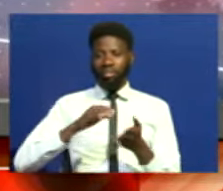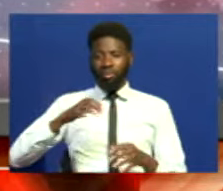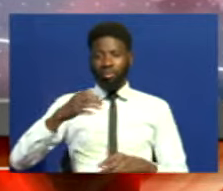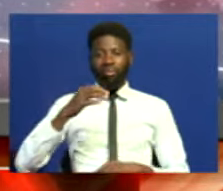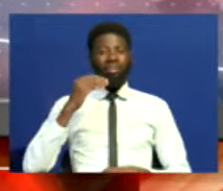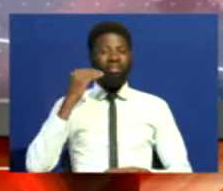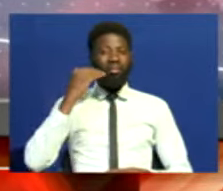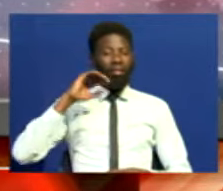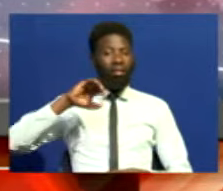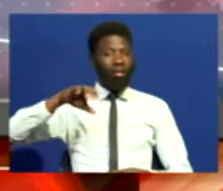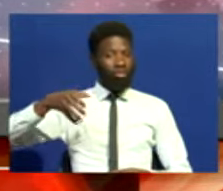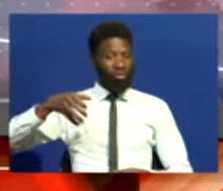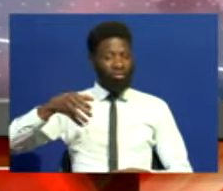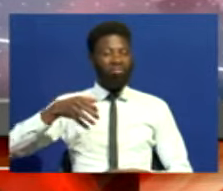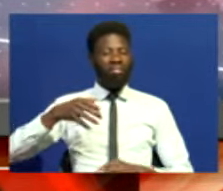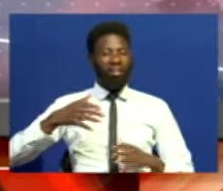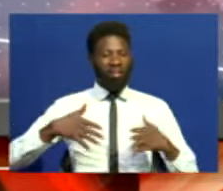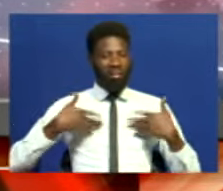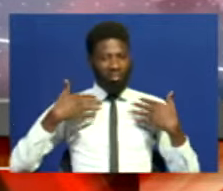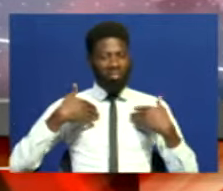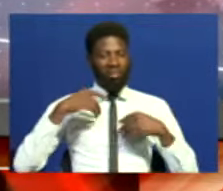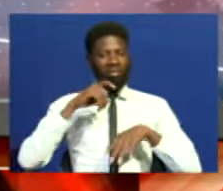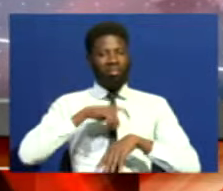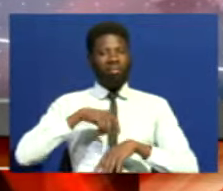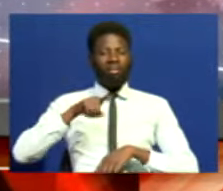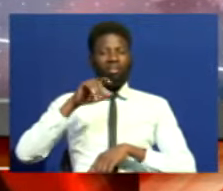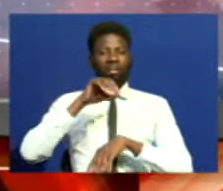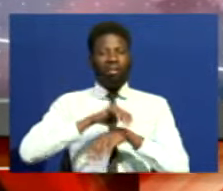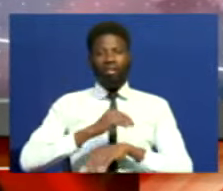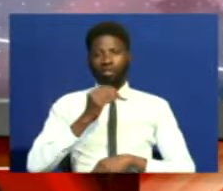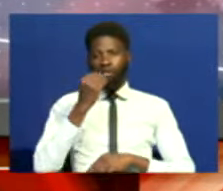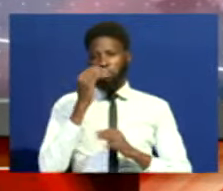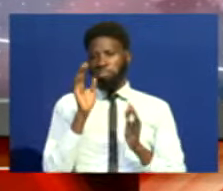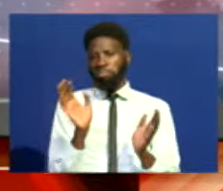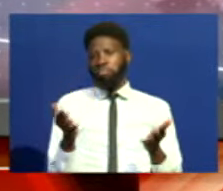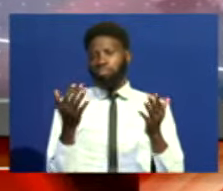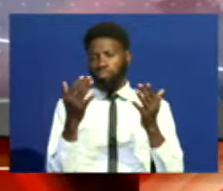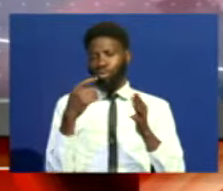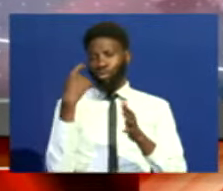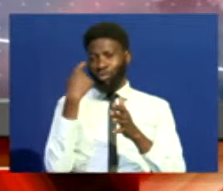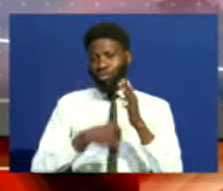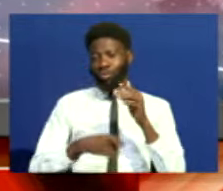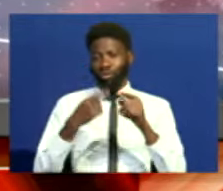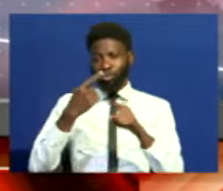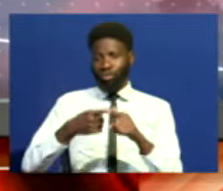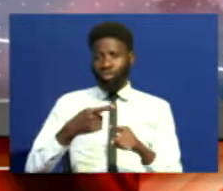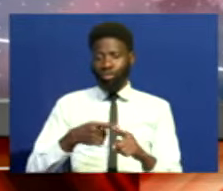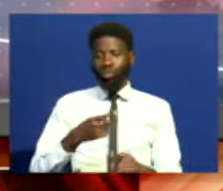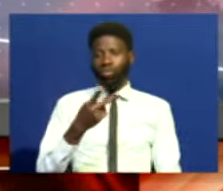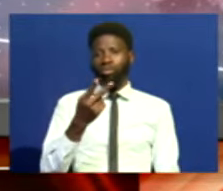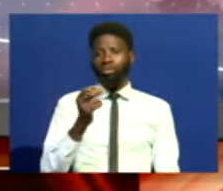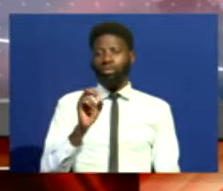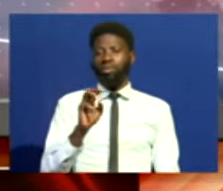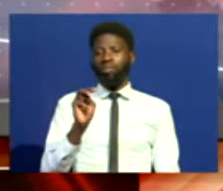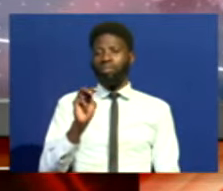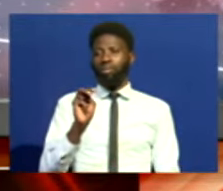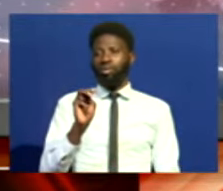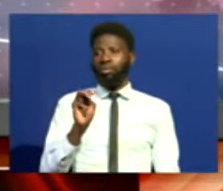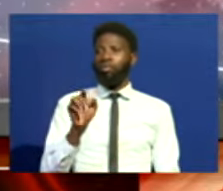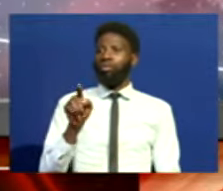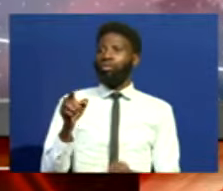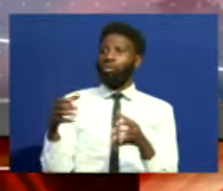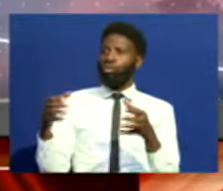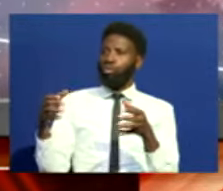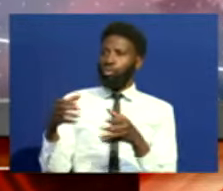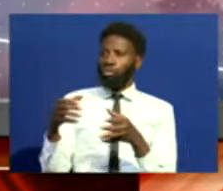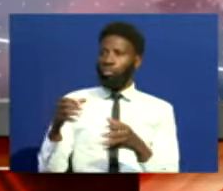this festive season after they received food donation worth 20 million shillings from Shining Hope for Communities, that is